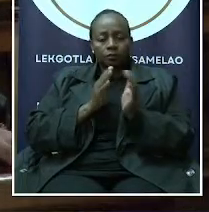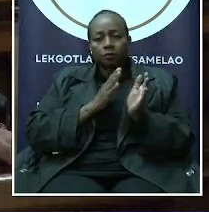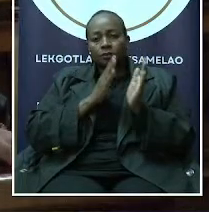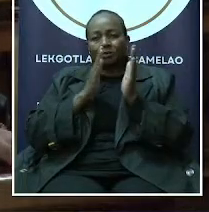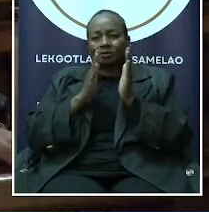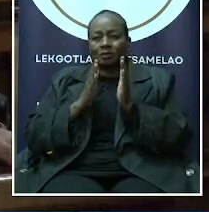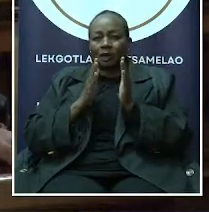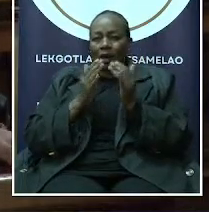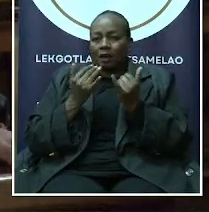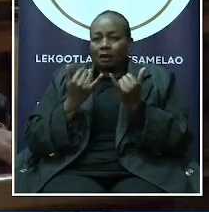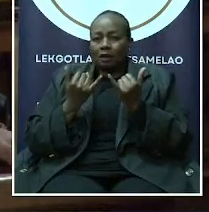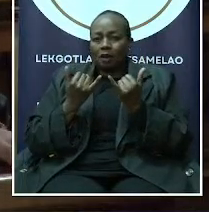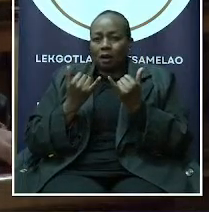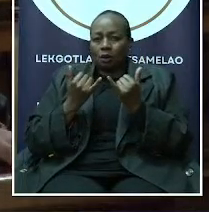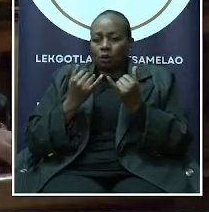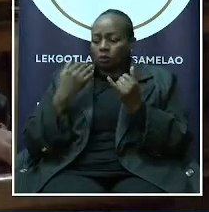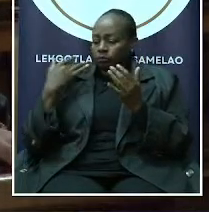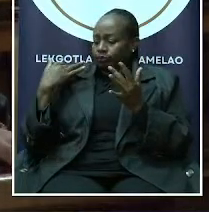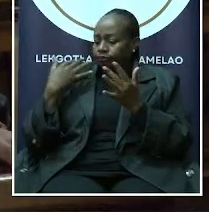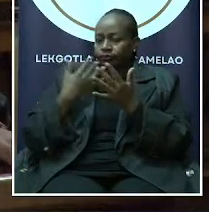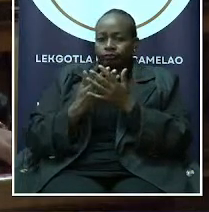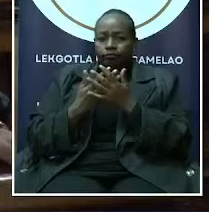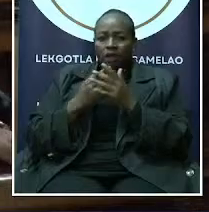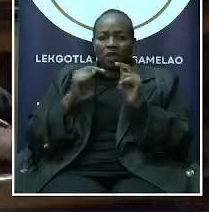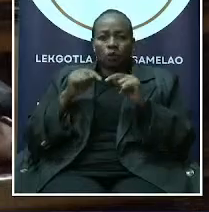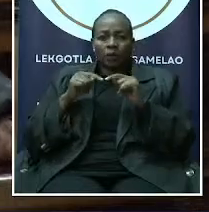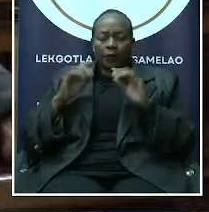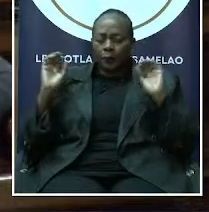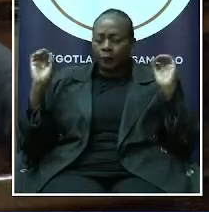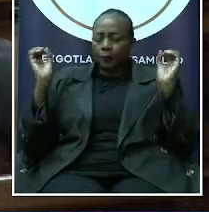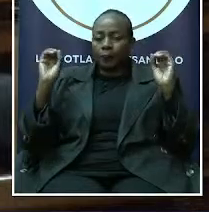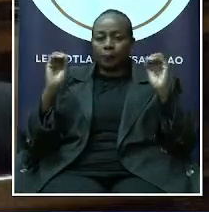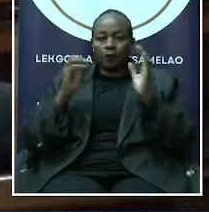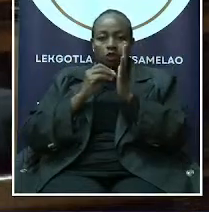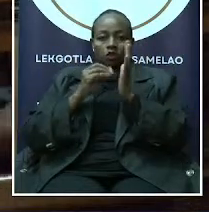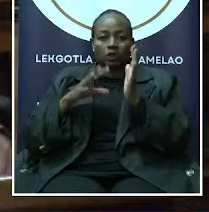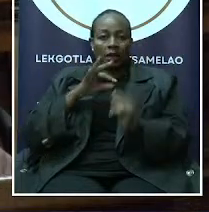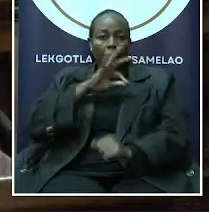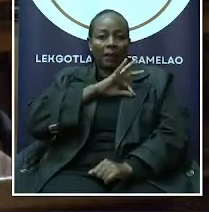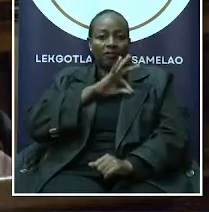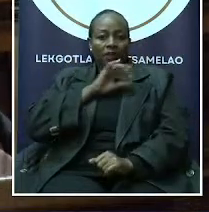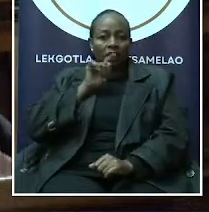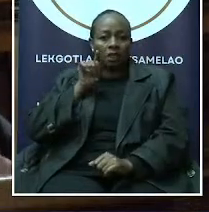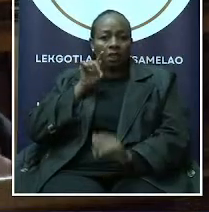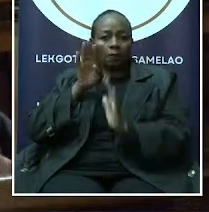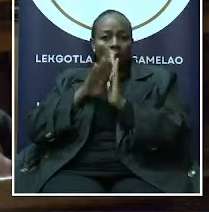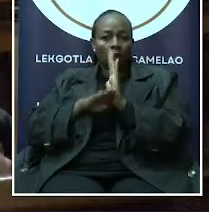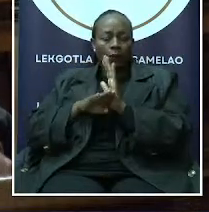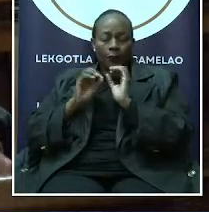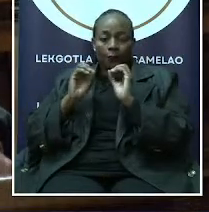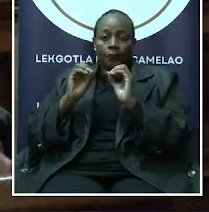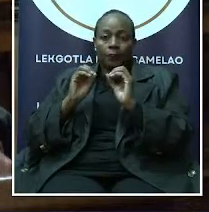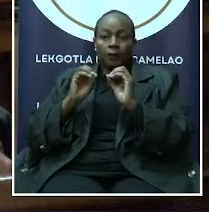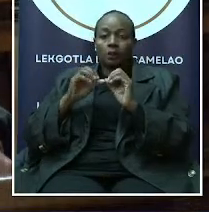to a point whereby today there is no student that is benefiting from that program becomes a